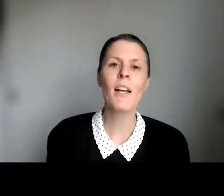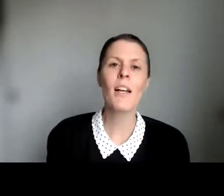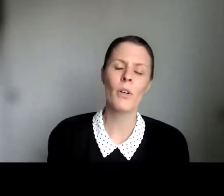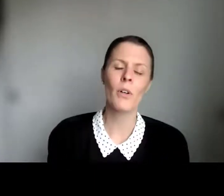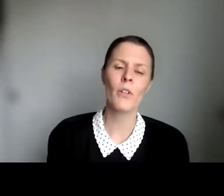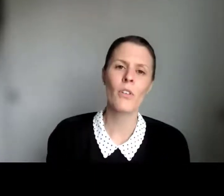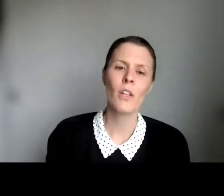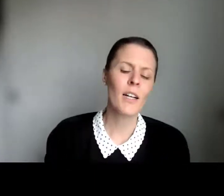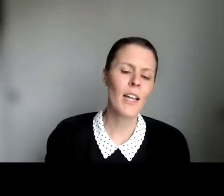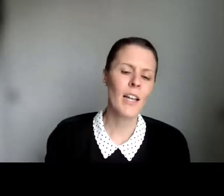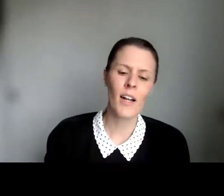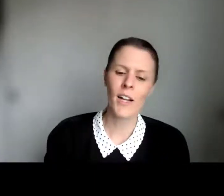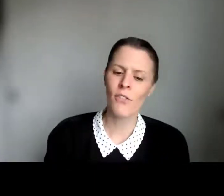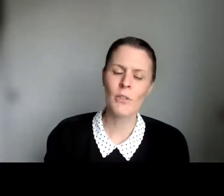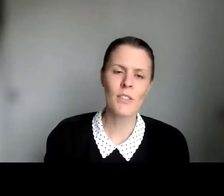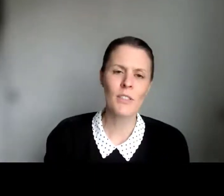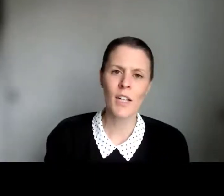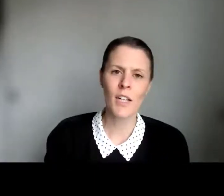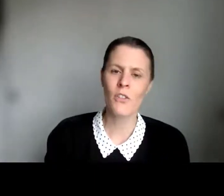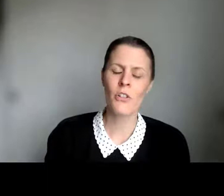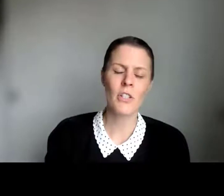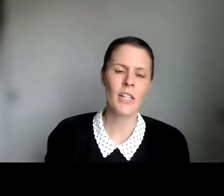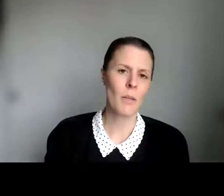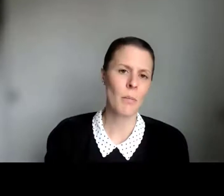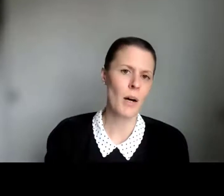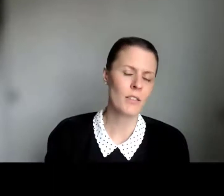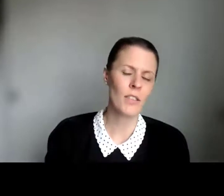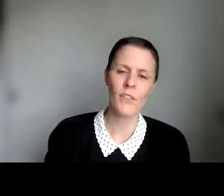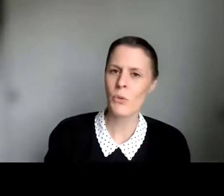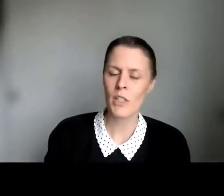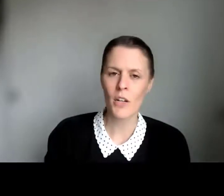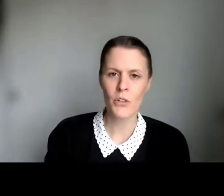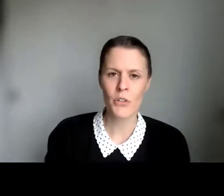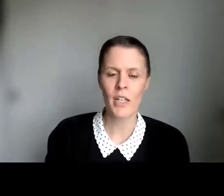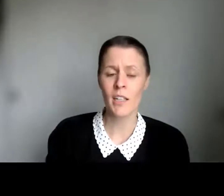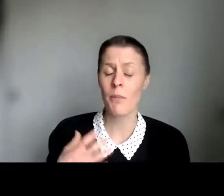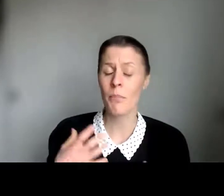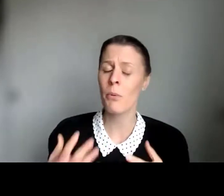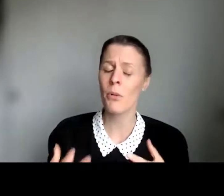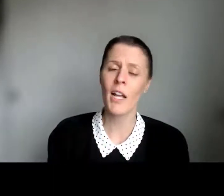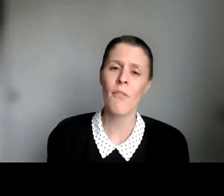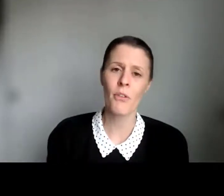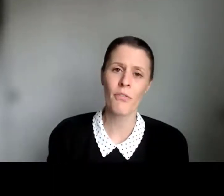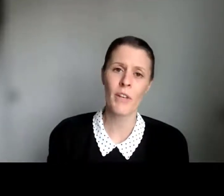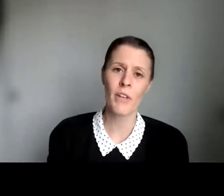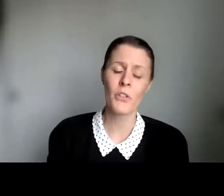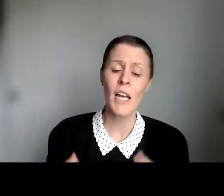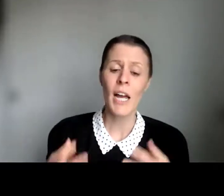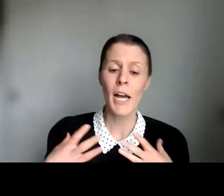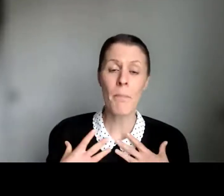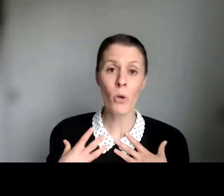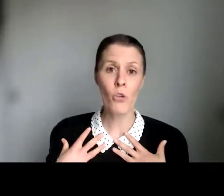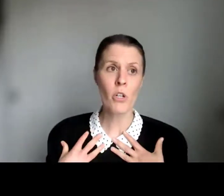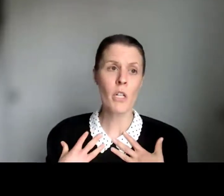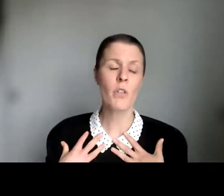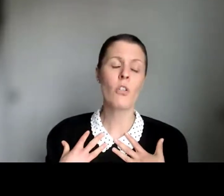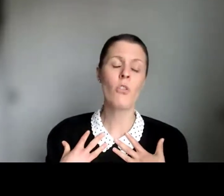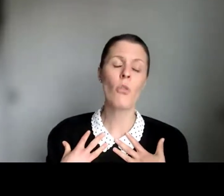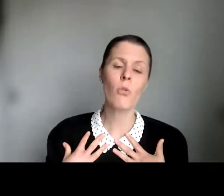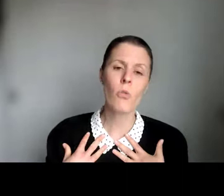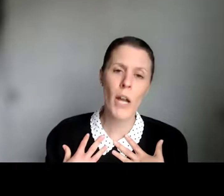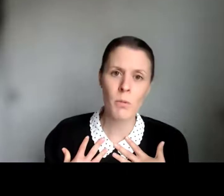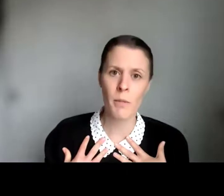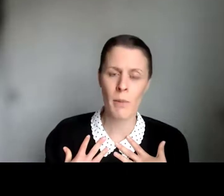helpers. Let's be the helpers. Again, not everyone's going to understand the pause. Not everyone's going to understand. People are going to have their fears. Emotion